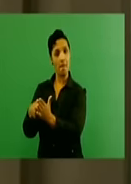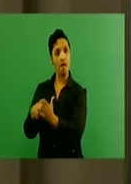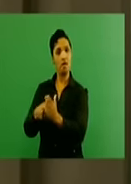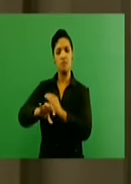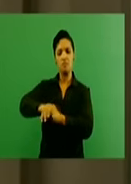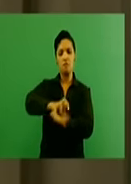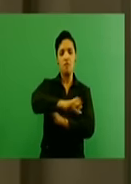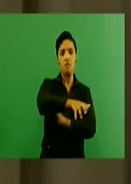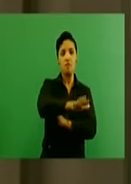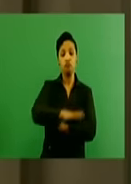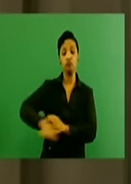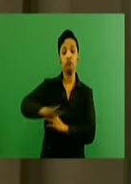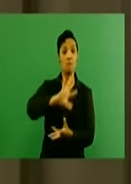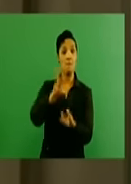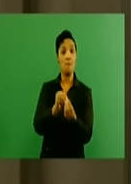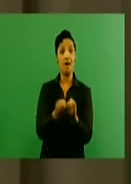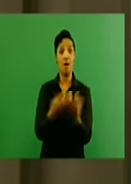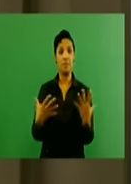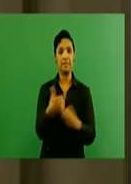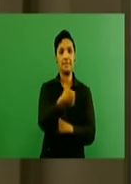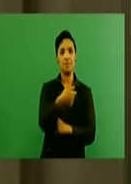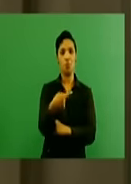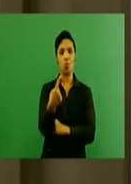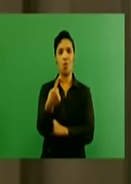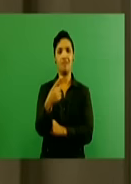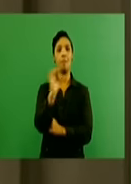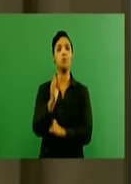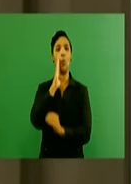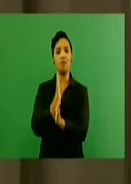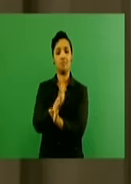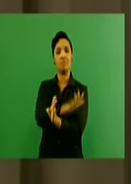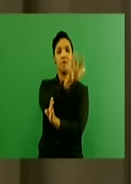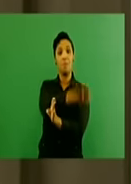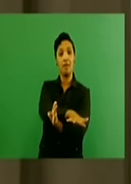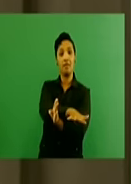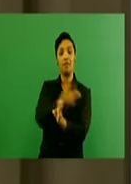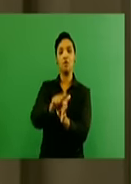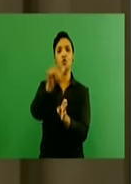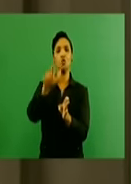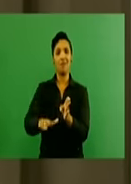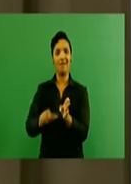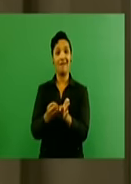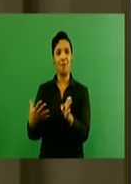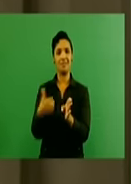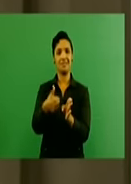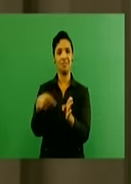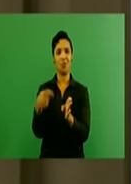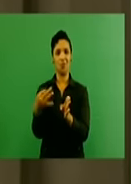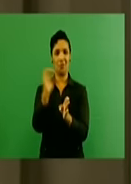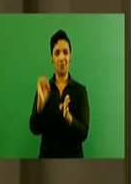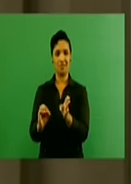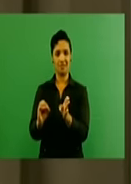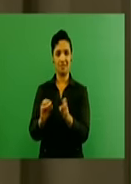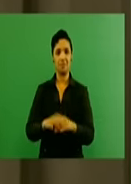areas, moderated to 6.1% in May before rising to 6.3% in